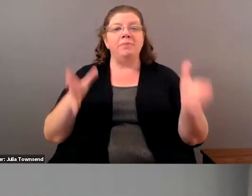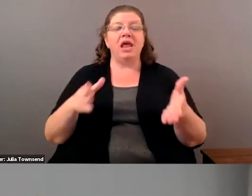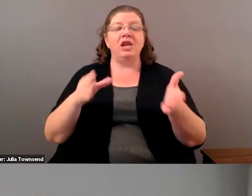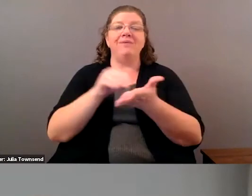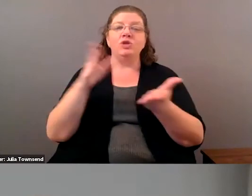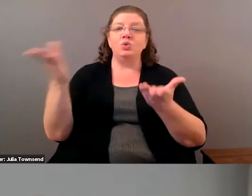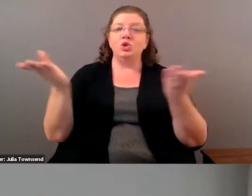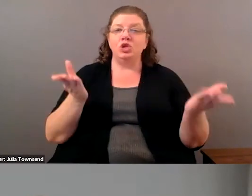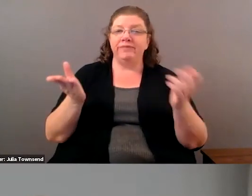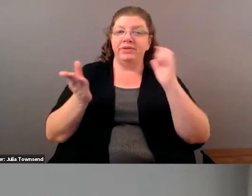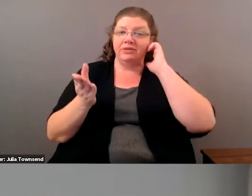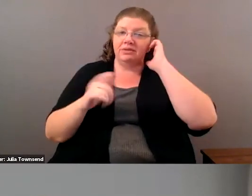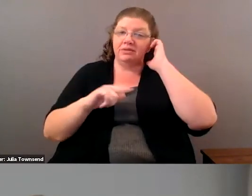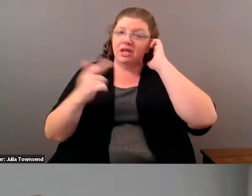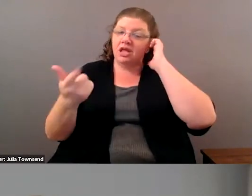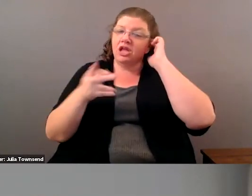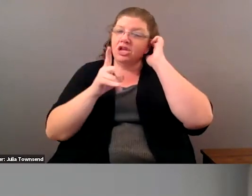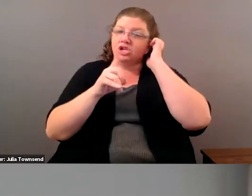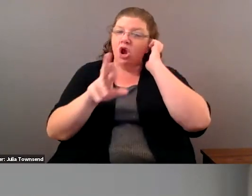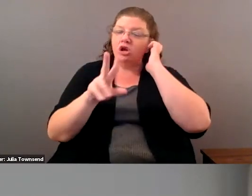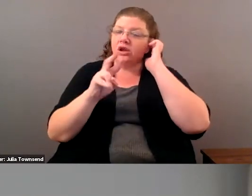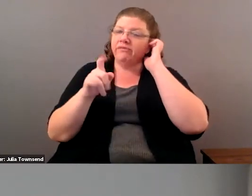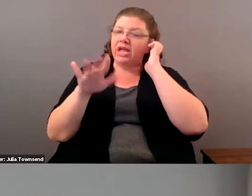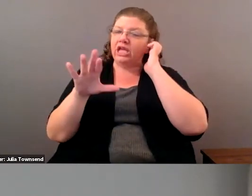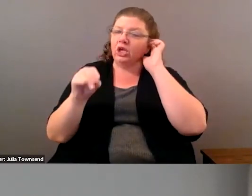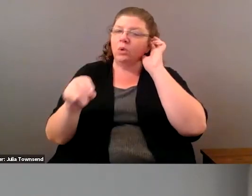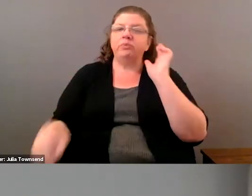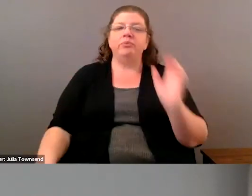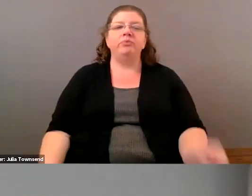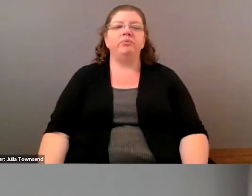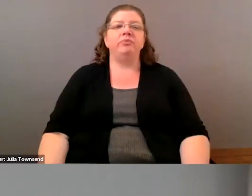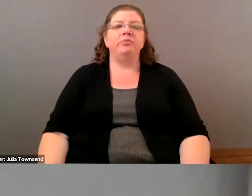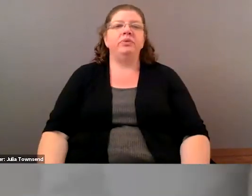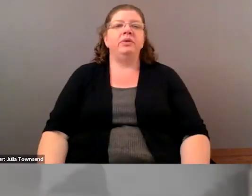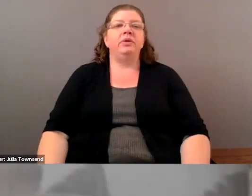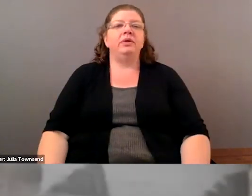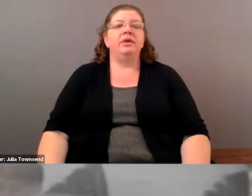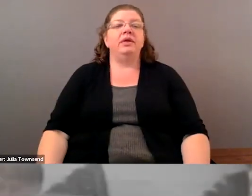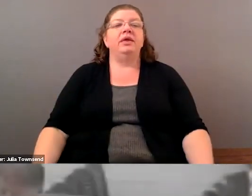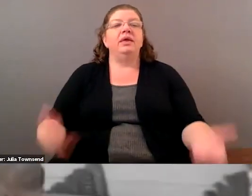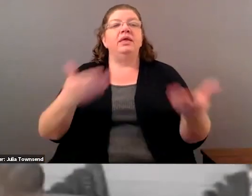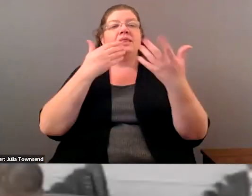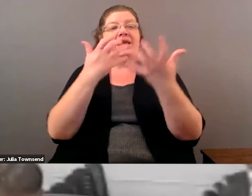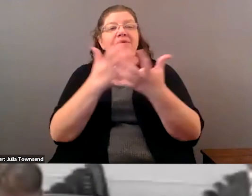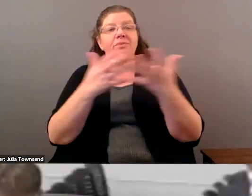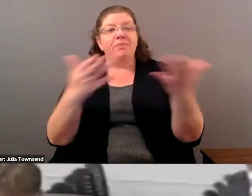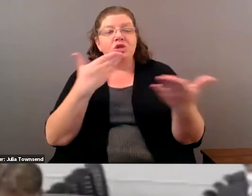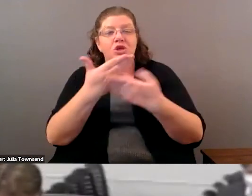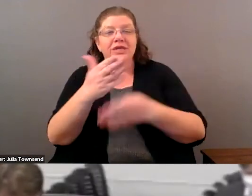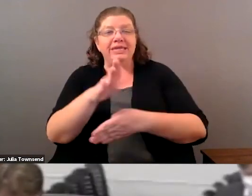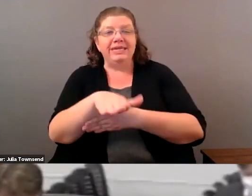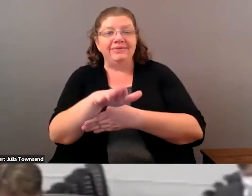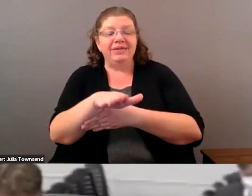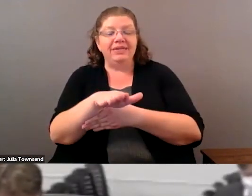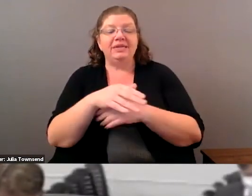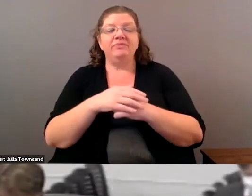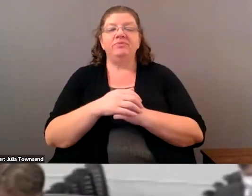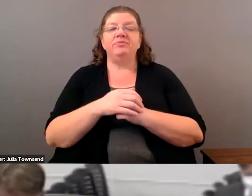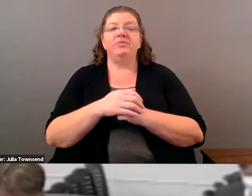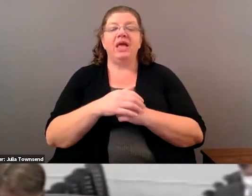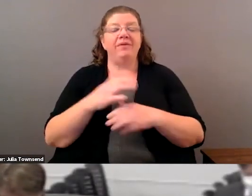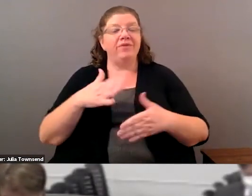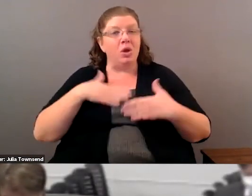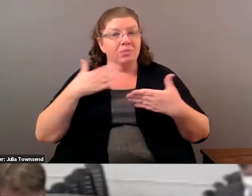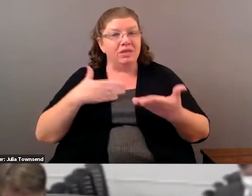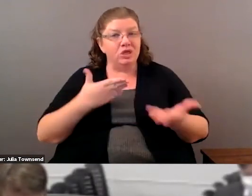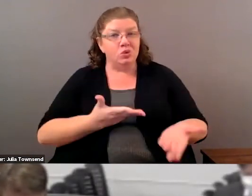it to Dr. Becchio. Thank you very much. Good evening, board members. I'm actually very pleased to bring